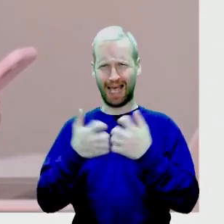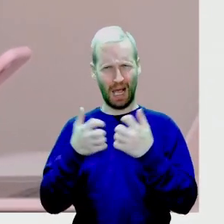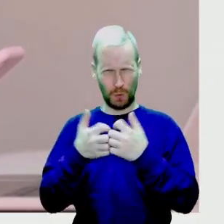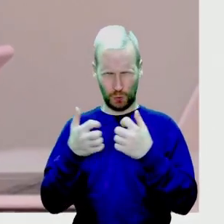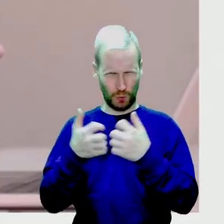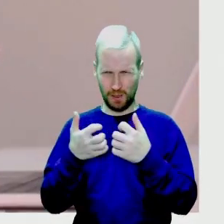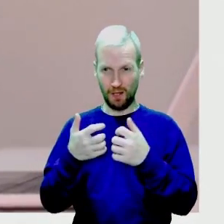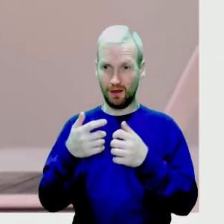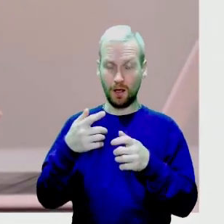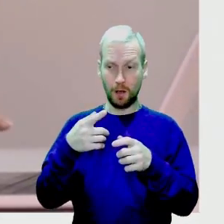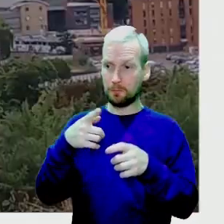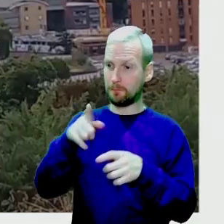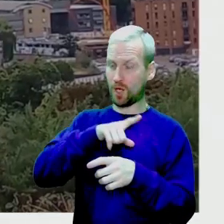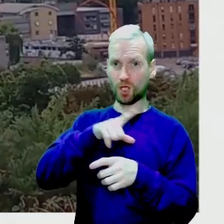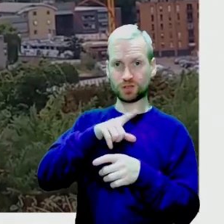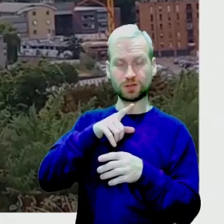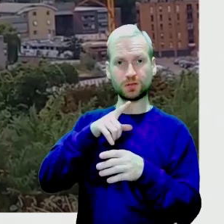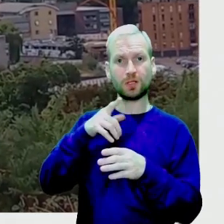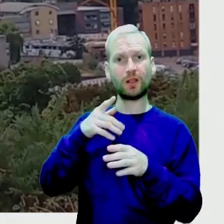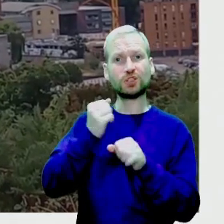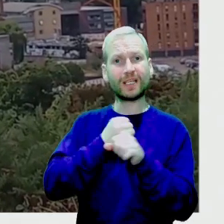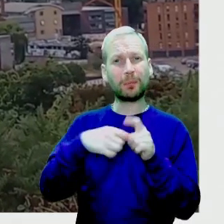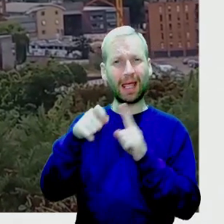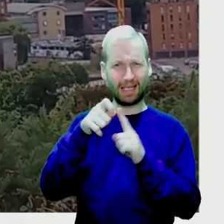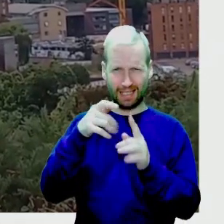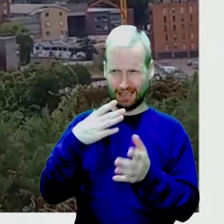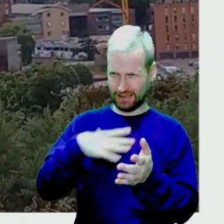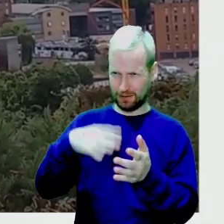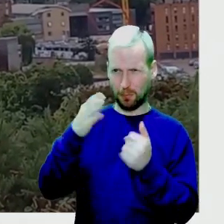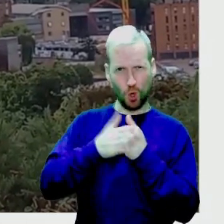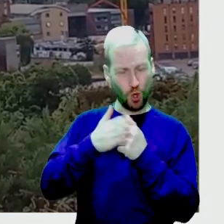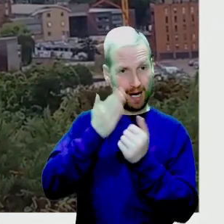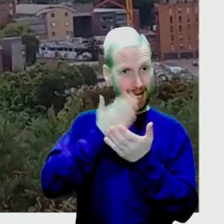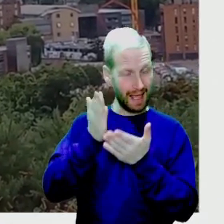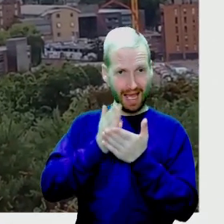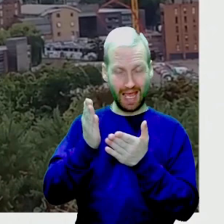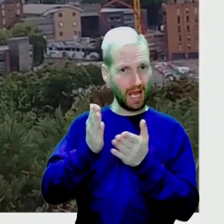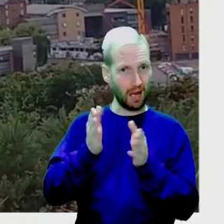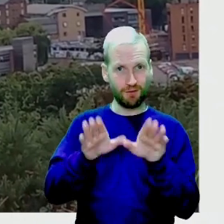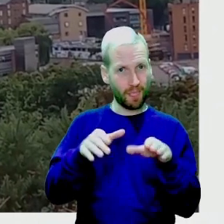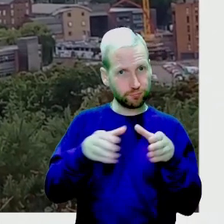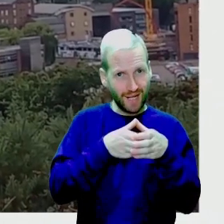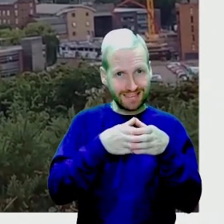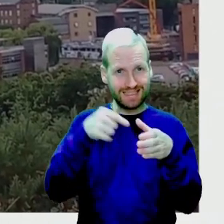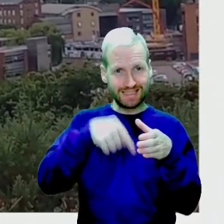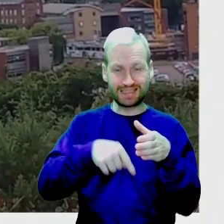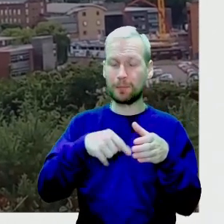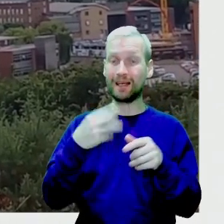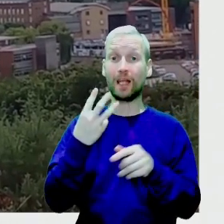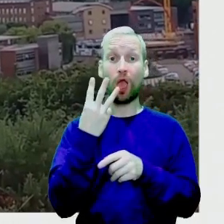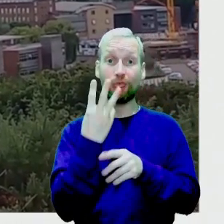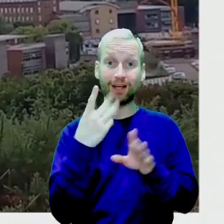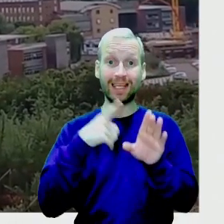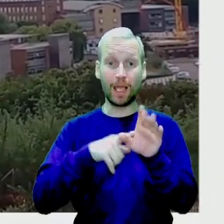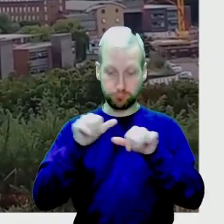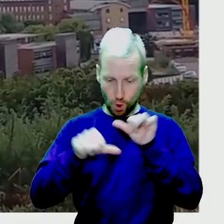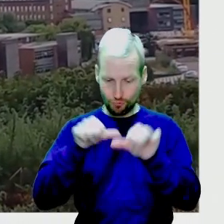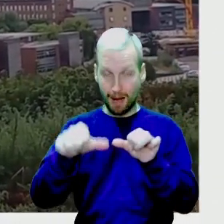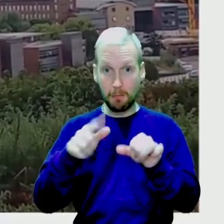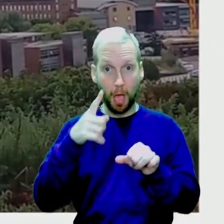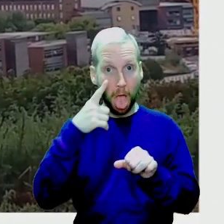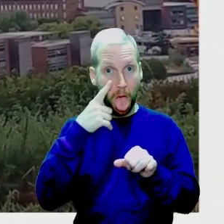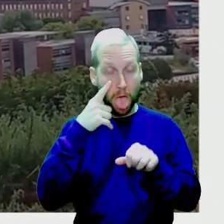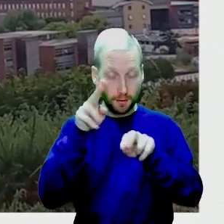those practices who use it. We completed the first 12 months of a 3-year programme to evaluate the transformation